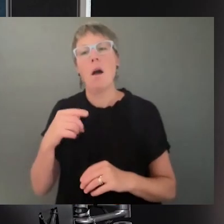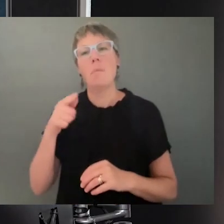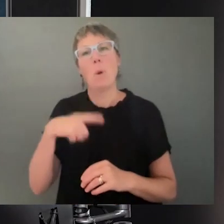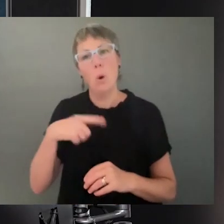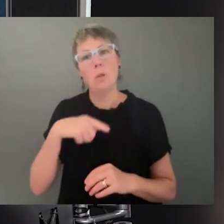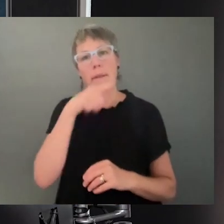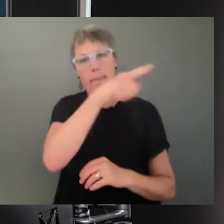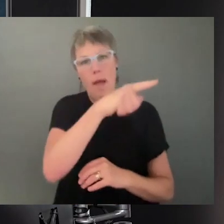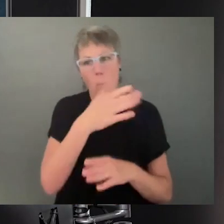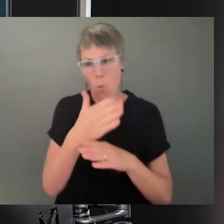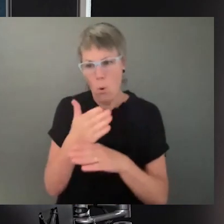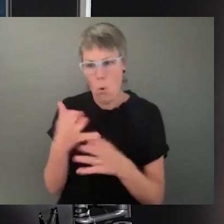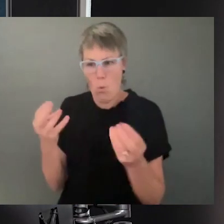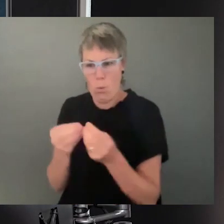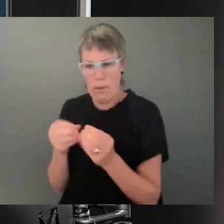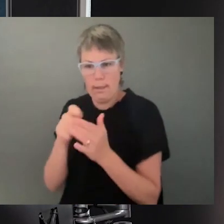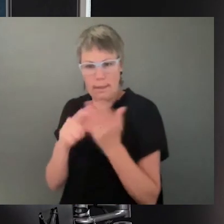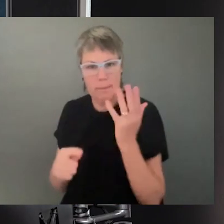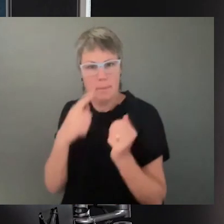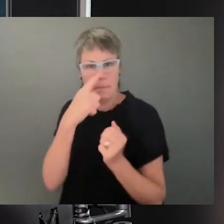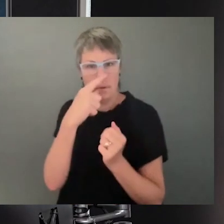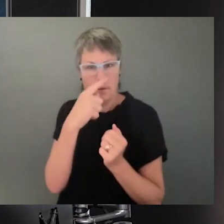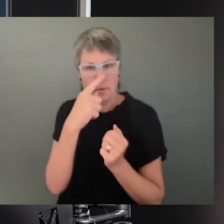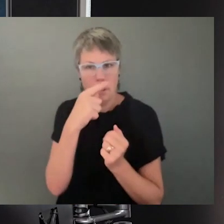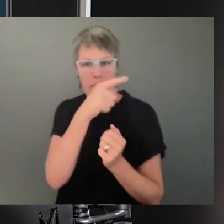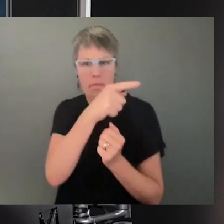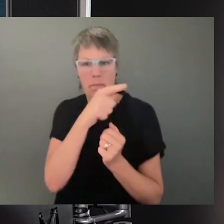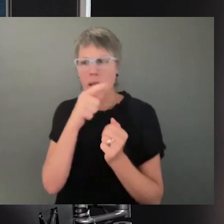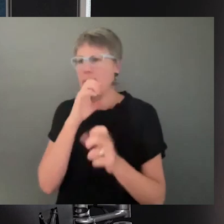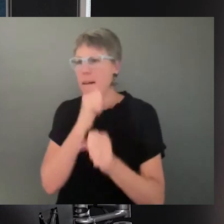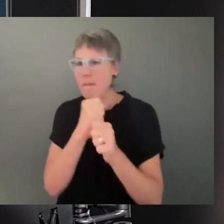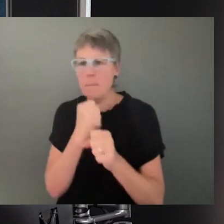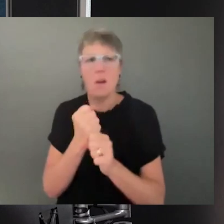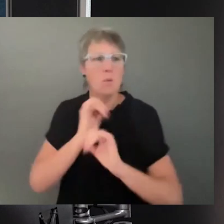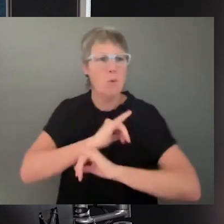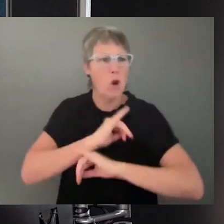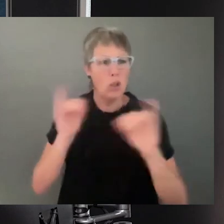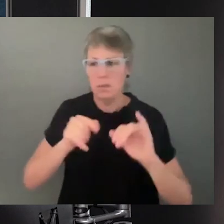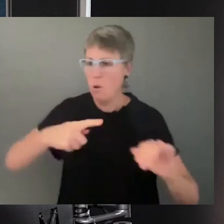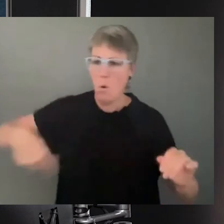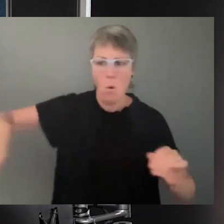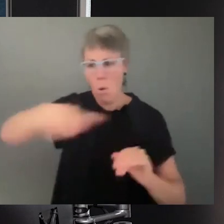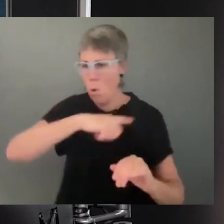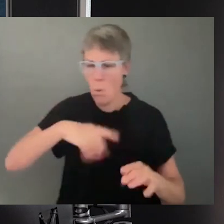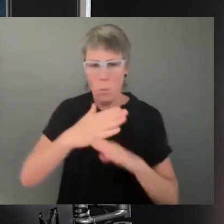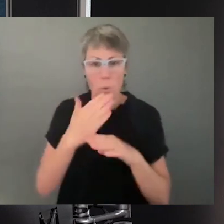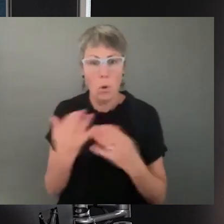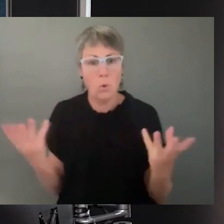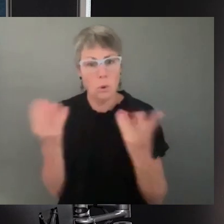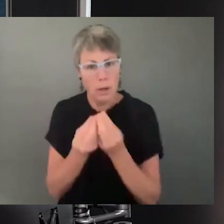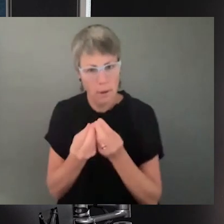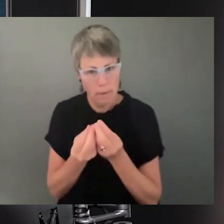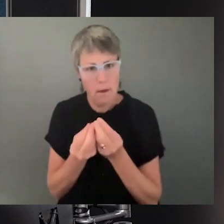work over the past decade plus. Of working in partnership with people with disability, the services that support them, governments